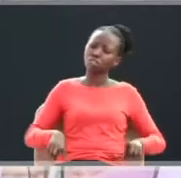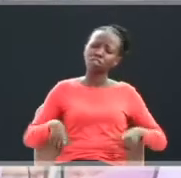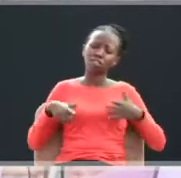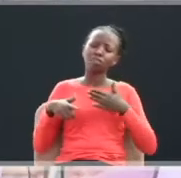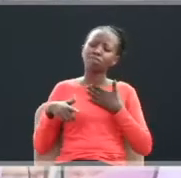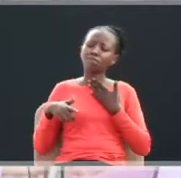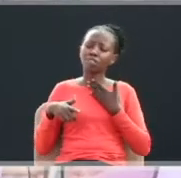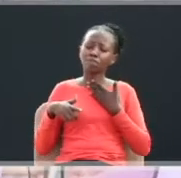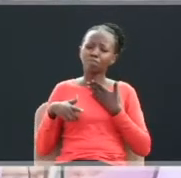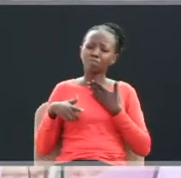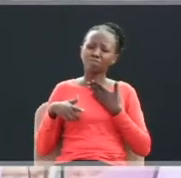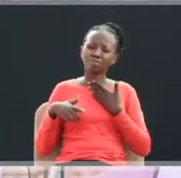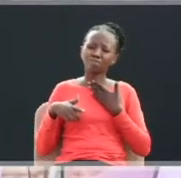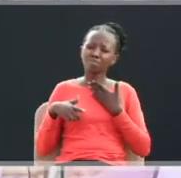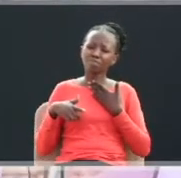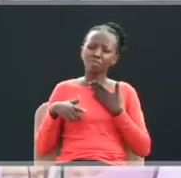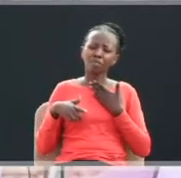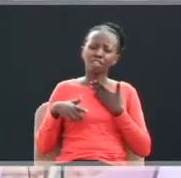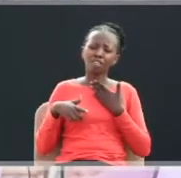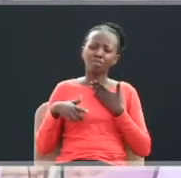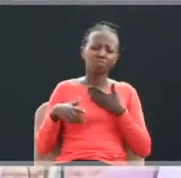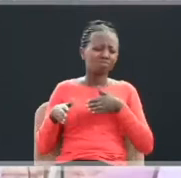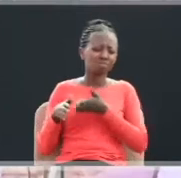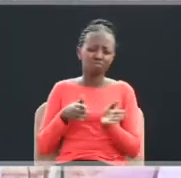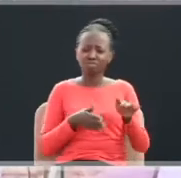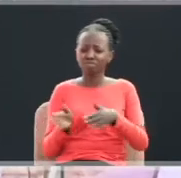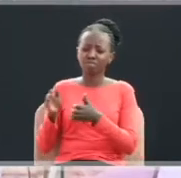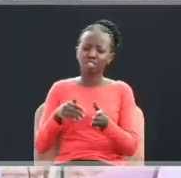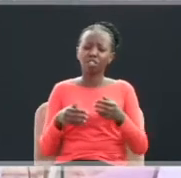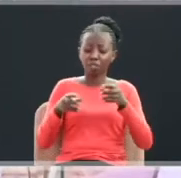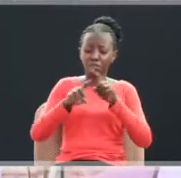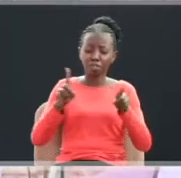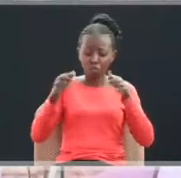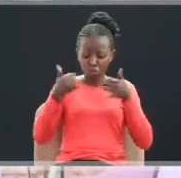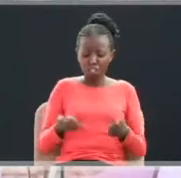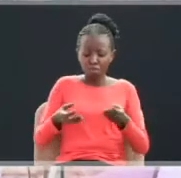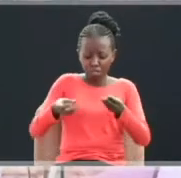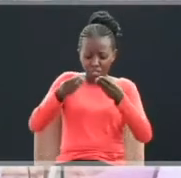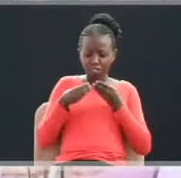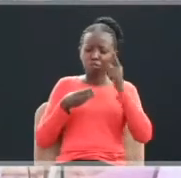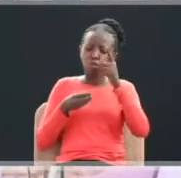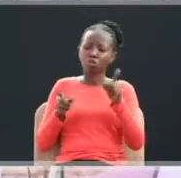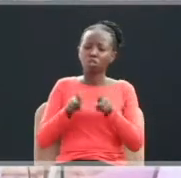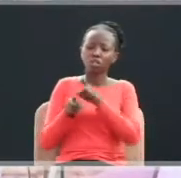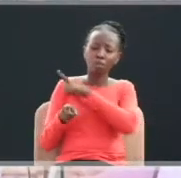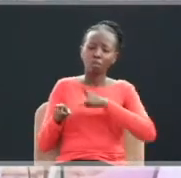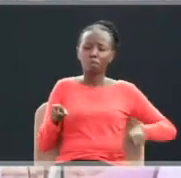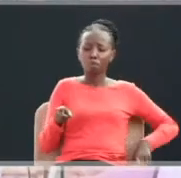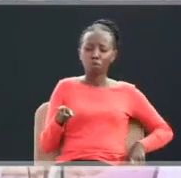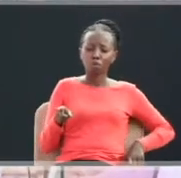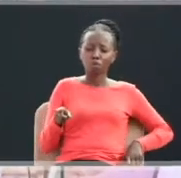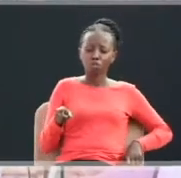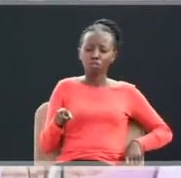not been properly in you. And today I receive you as Lord and Savior in my heart. And from today, I'll keep